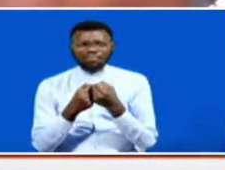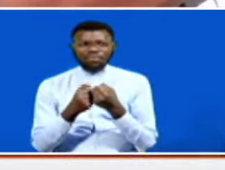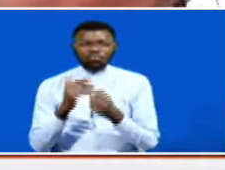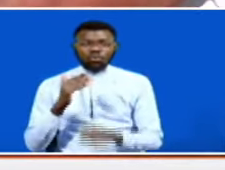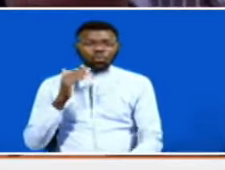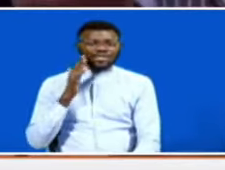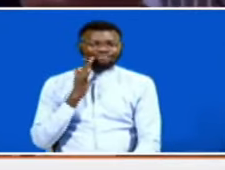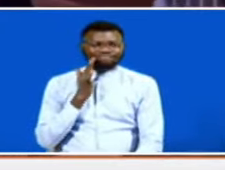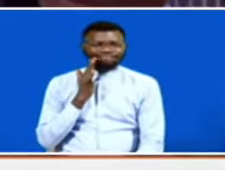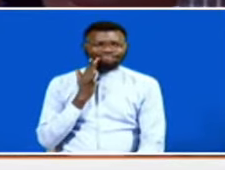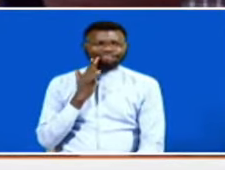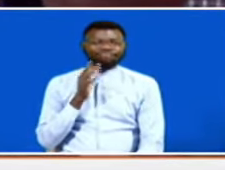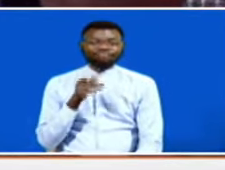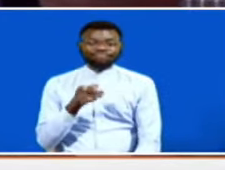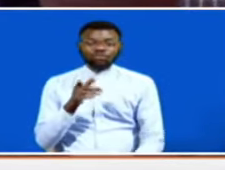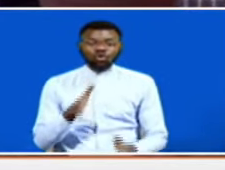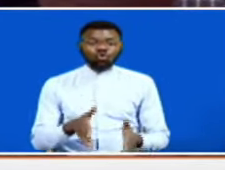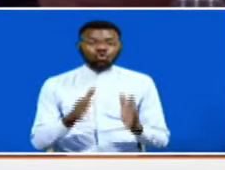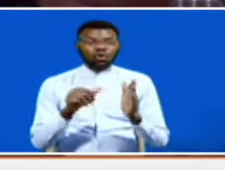inapatikana katika Busia. Taji bump hapa.